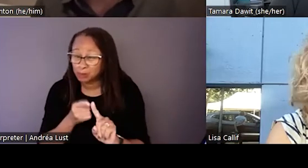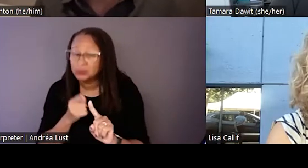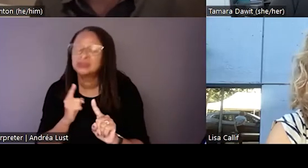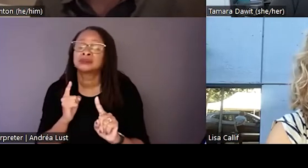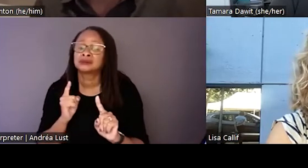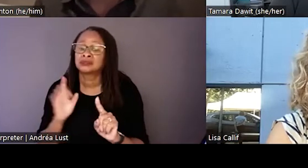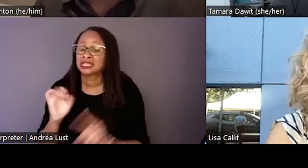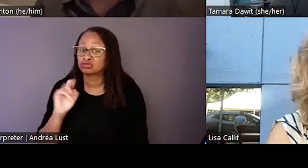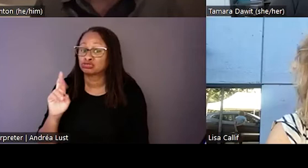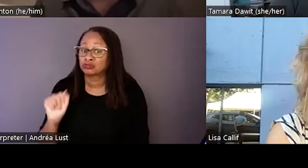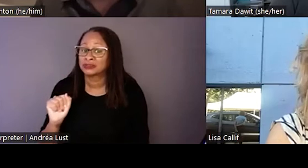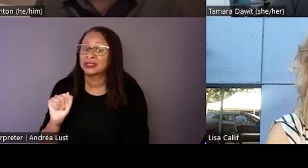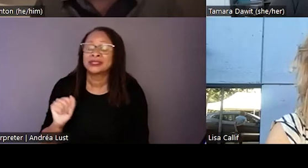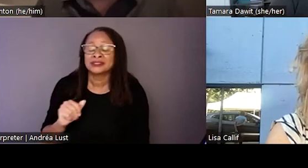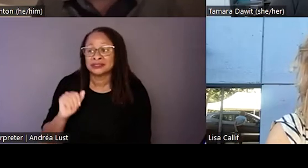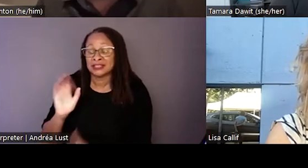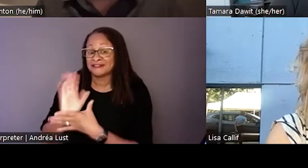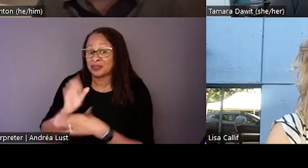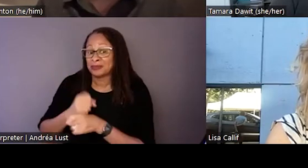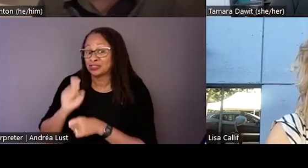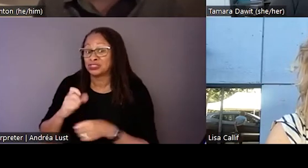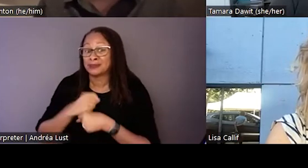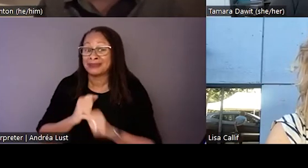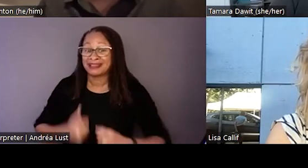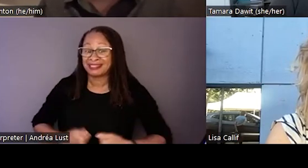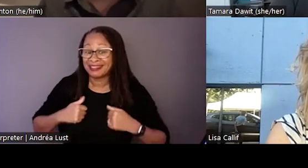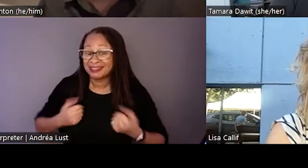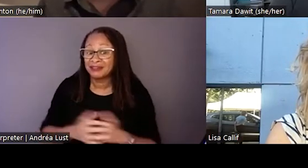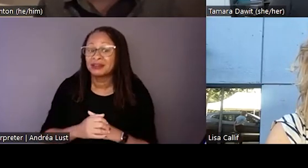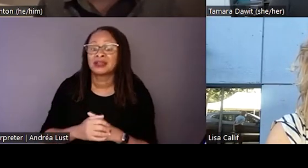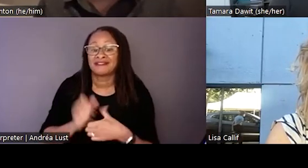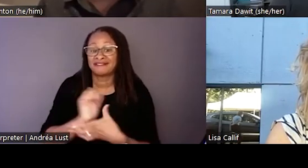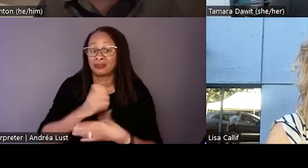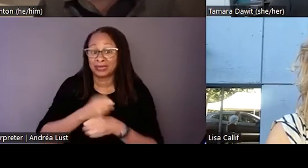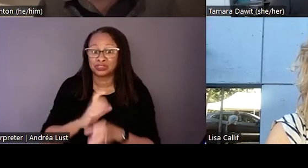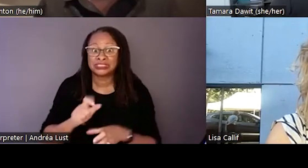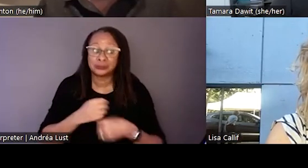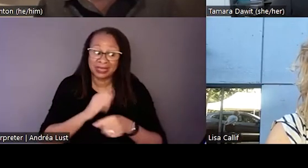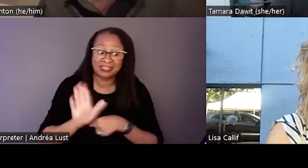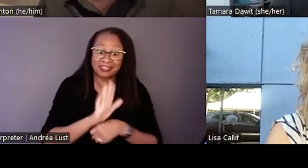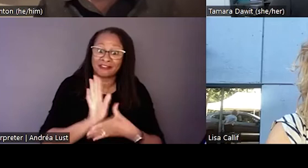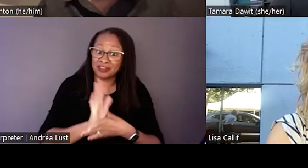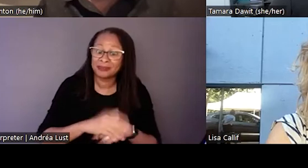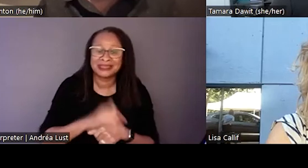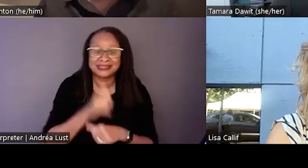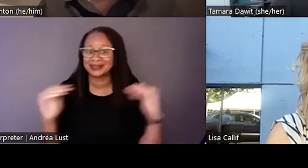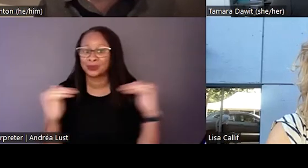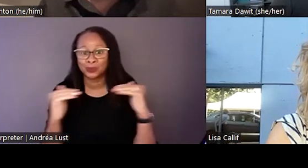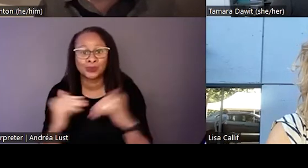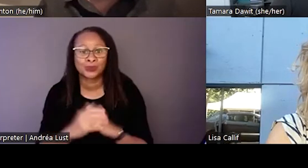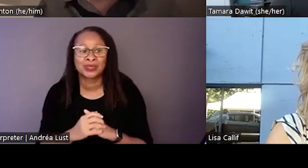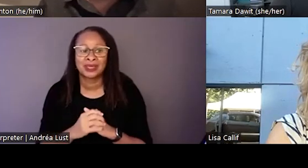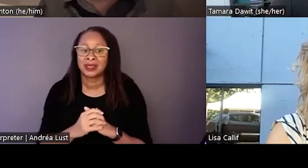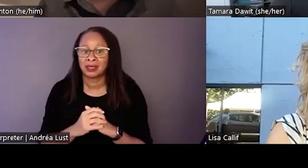of filmmakers needs to also make a living, and filmmakers also needs to make their films, and it's not equal in the